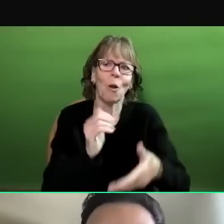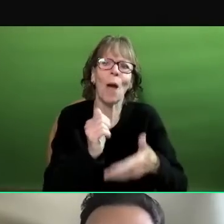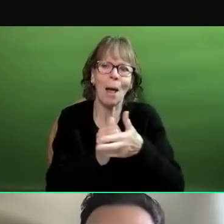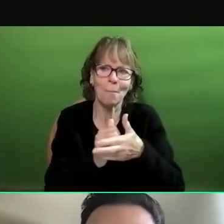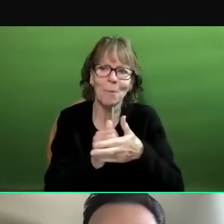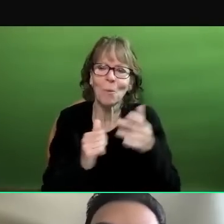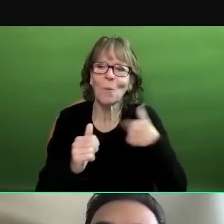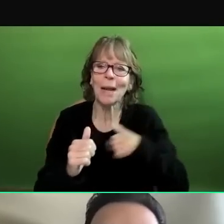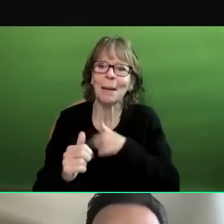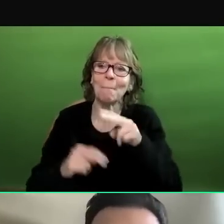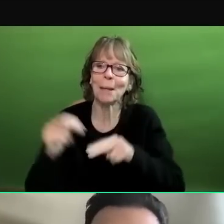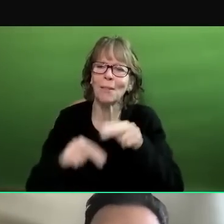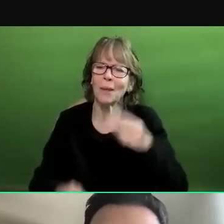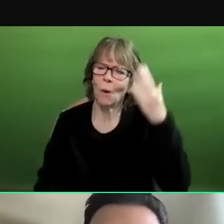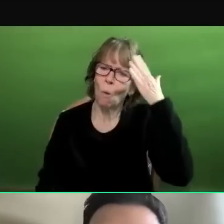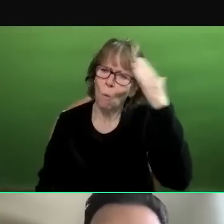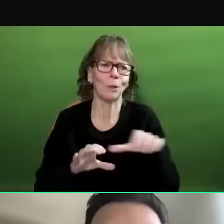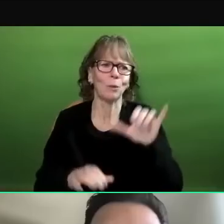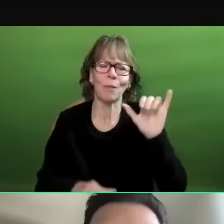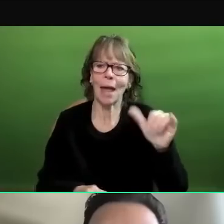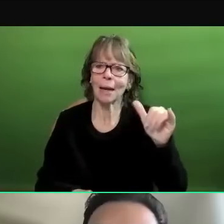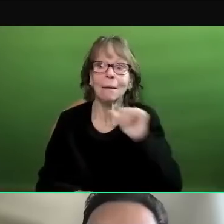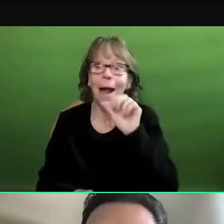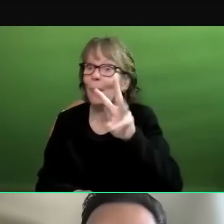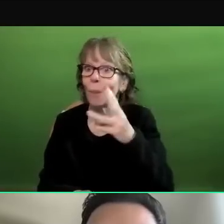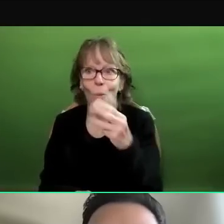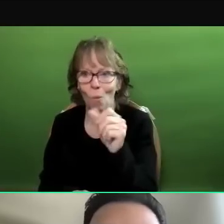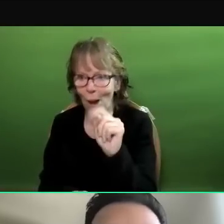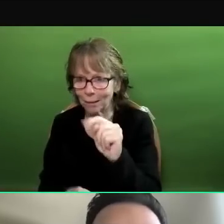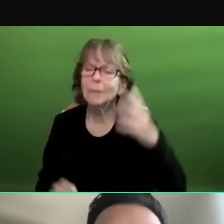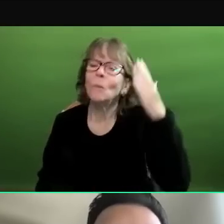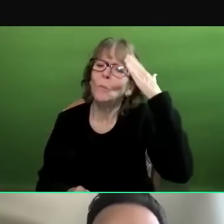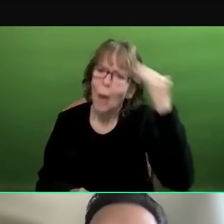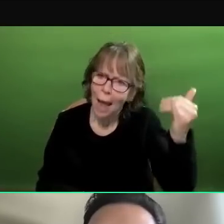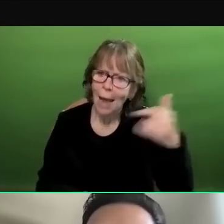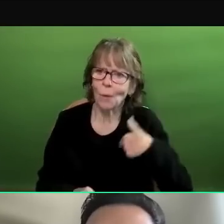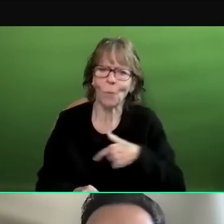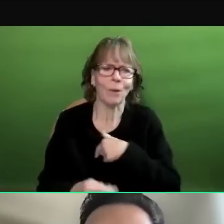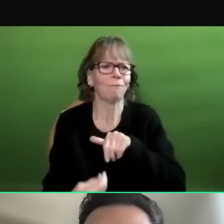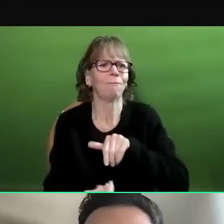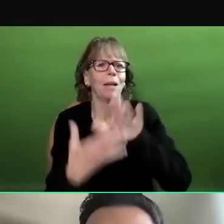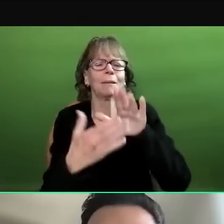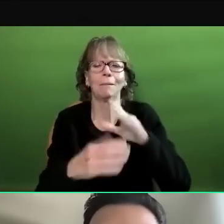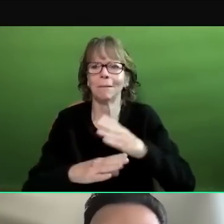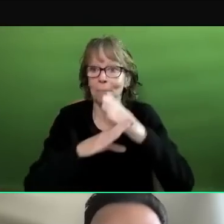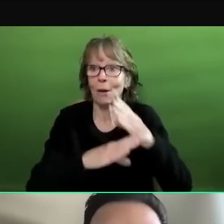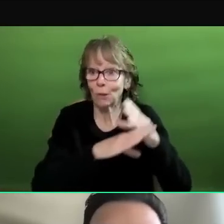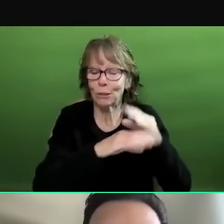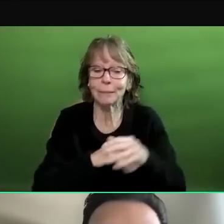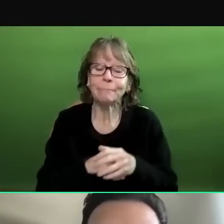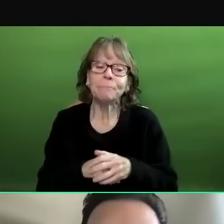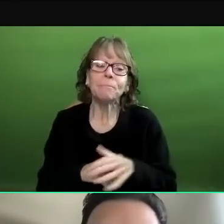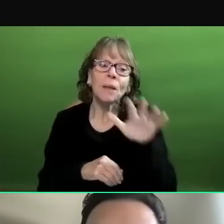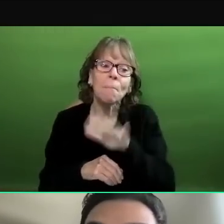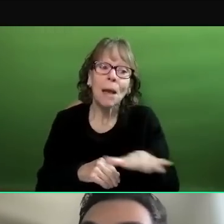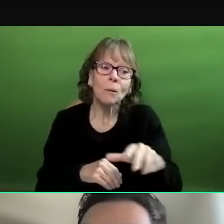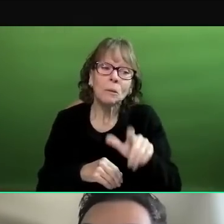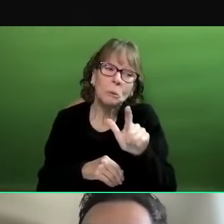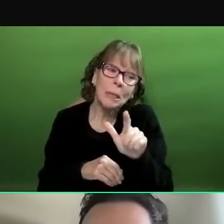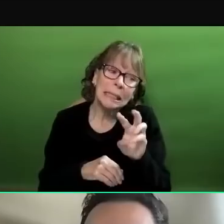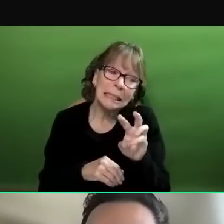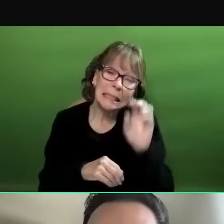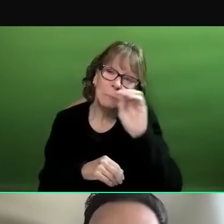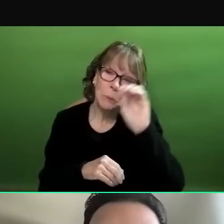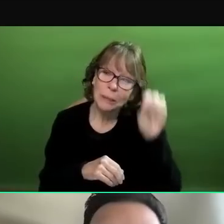why we're doing this and why we're going to be talking about the healthcare barriers. So about 26% of the US population live